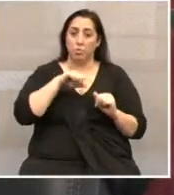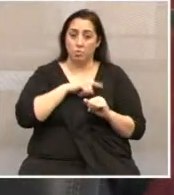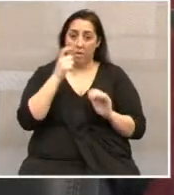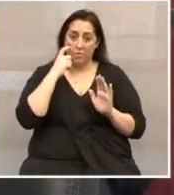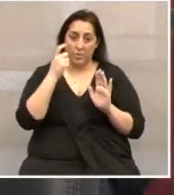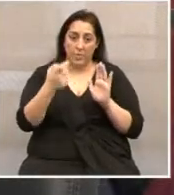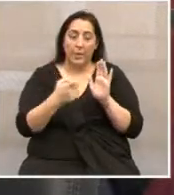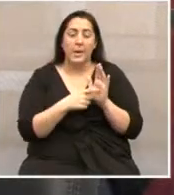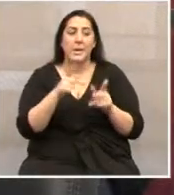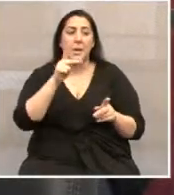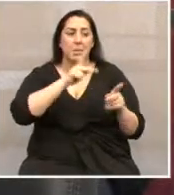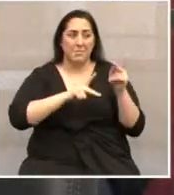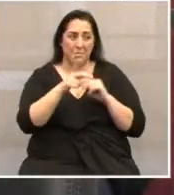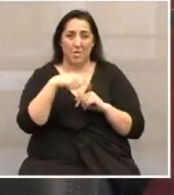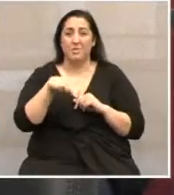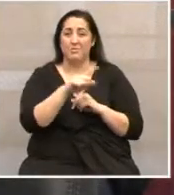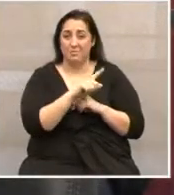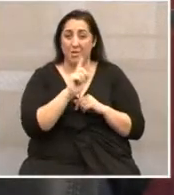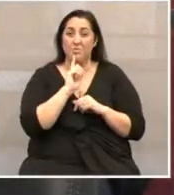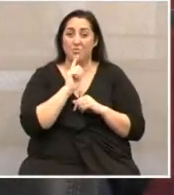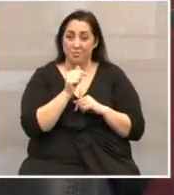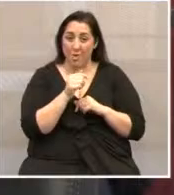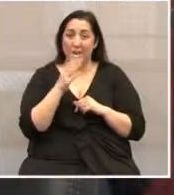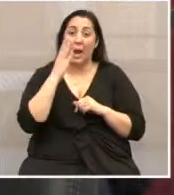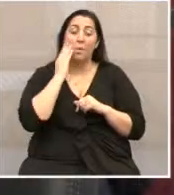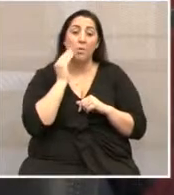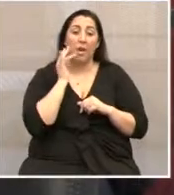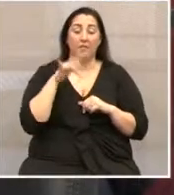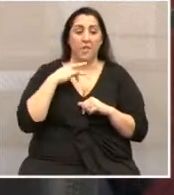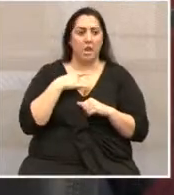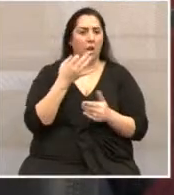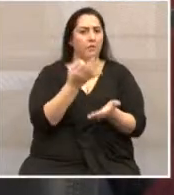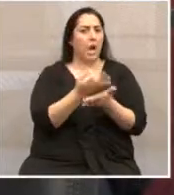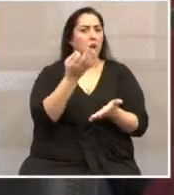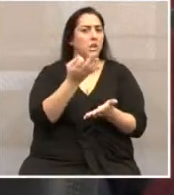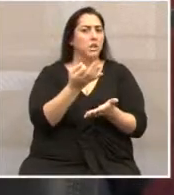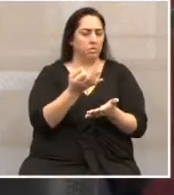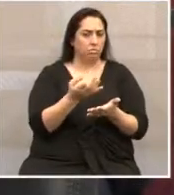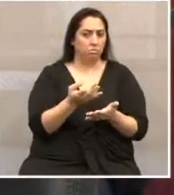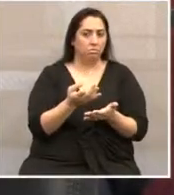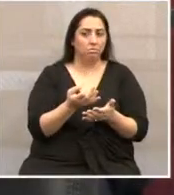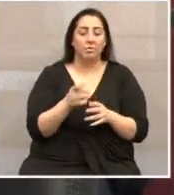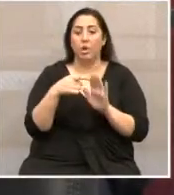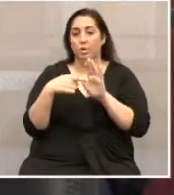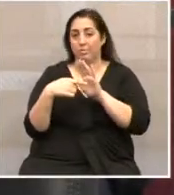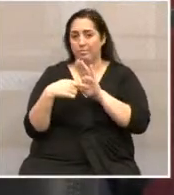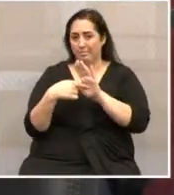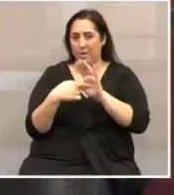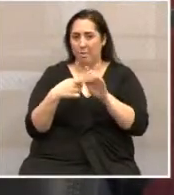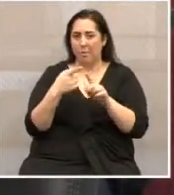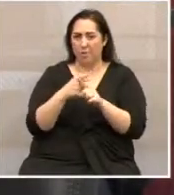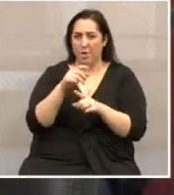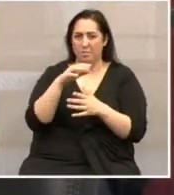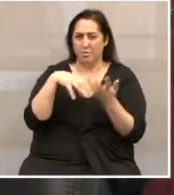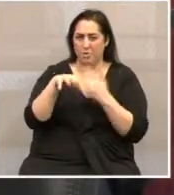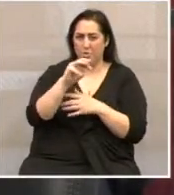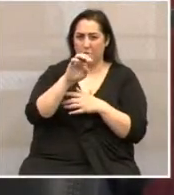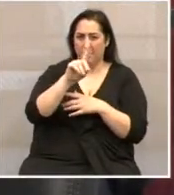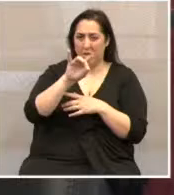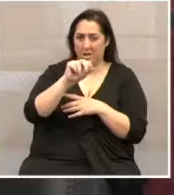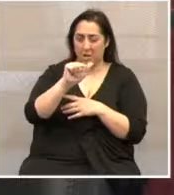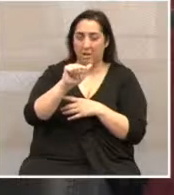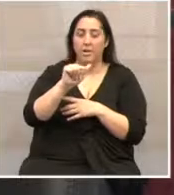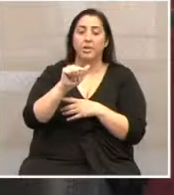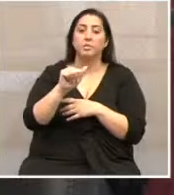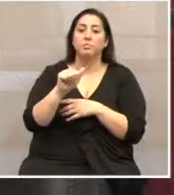are experiencing as fact. And to use an example from social media, in English